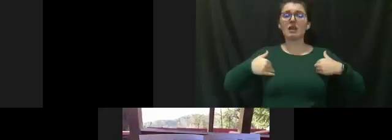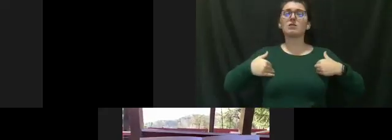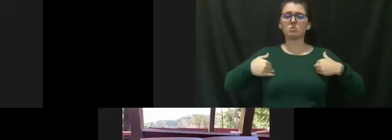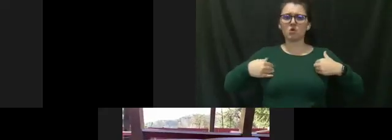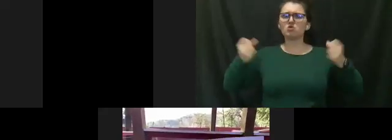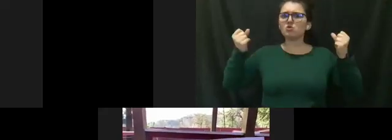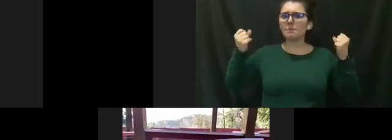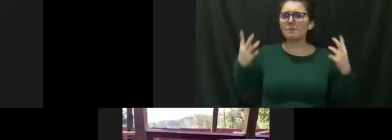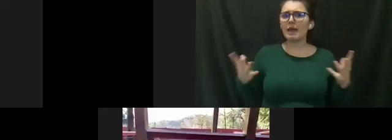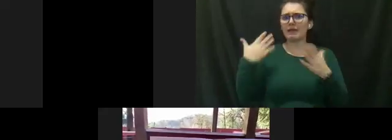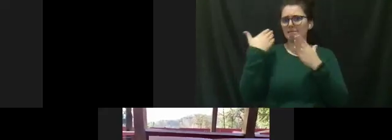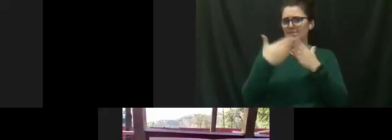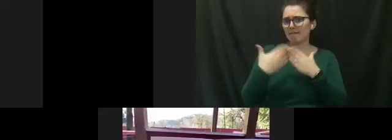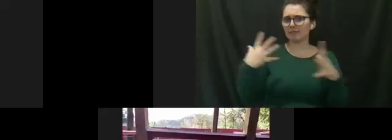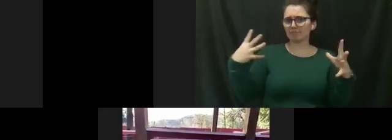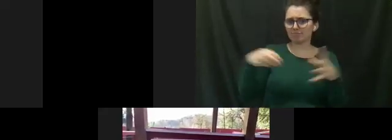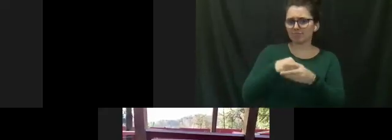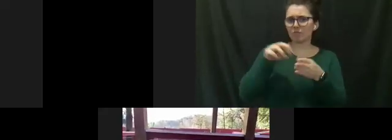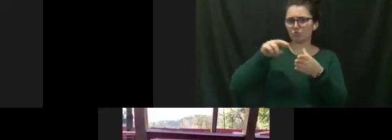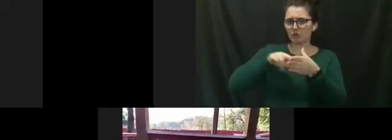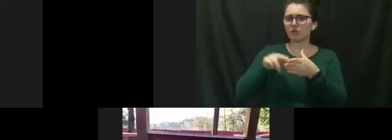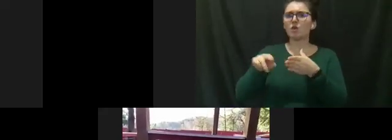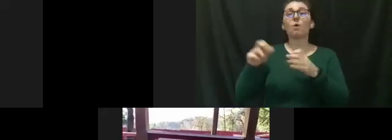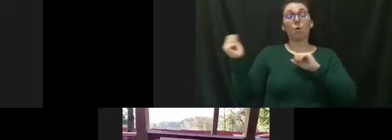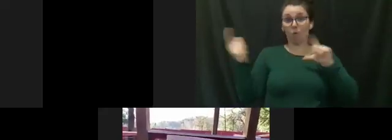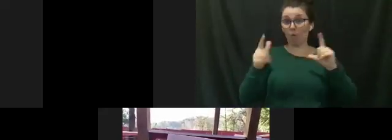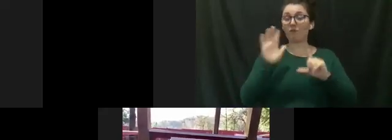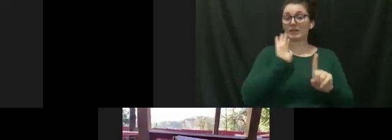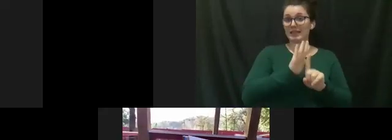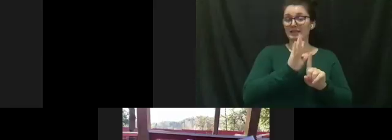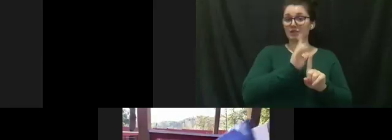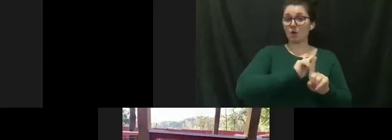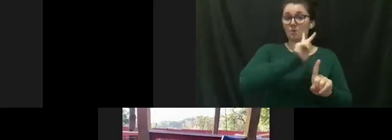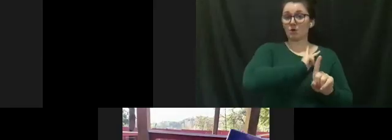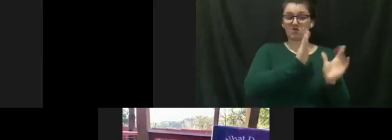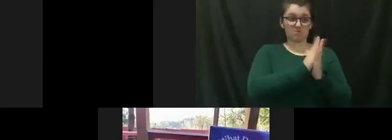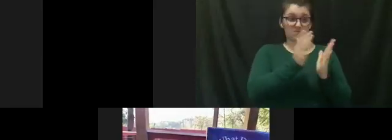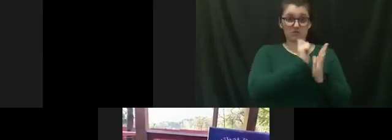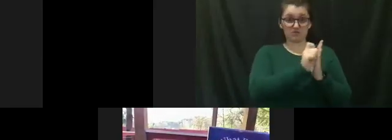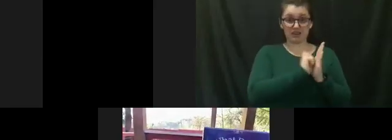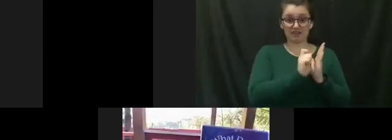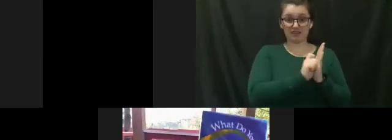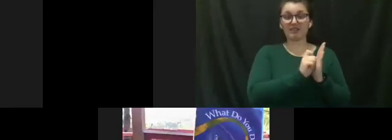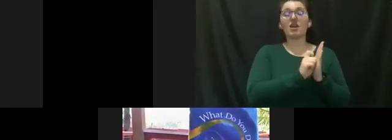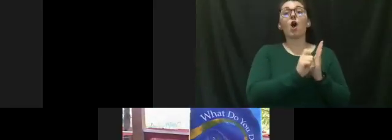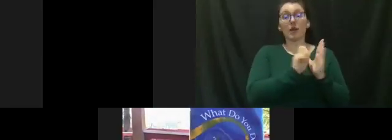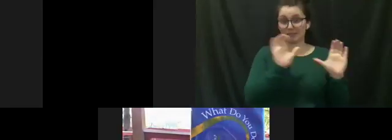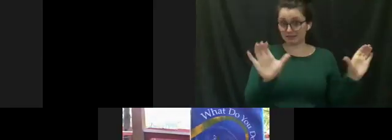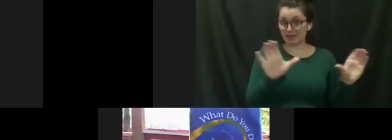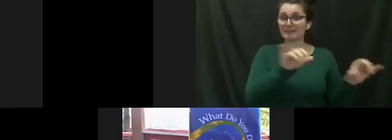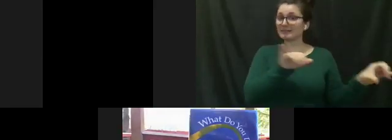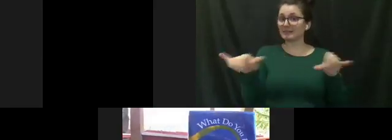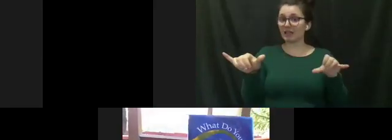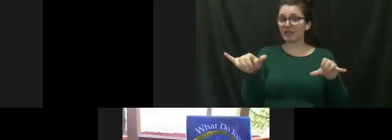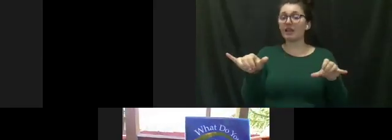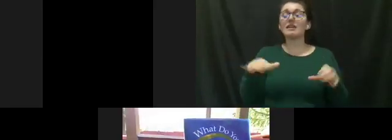more marvelous facts about, and in all his books, he does this. So don't miss more Steve Jenkins the next time